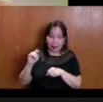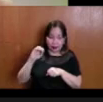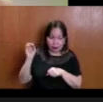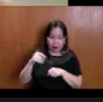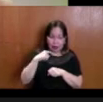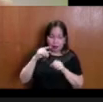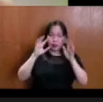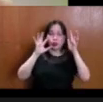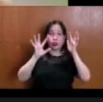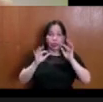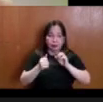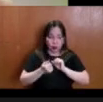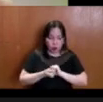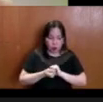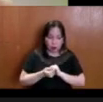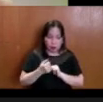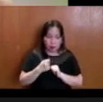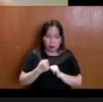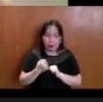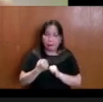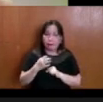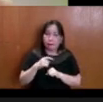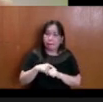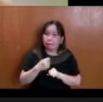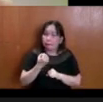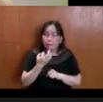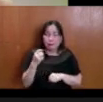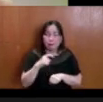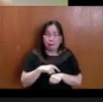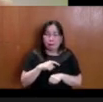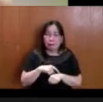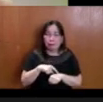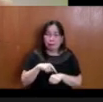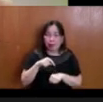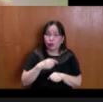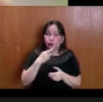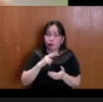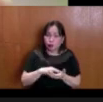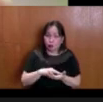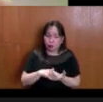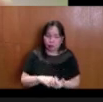Climate change was mentioned, guess how many times in that report?